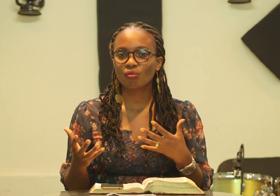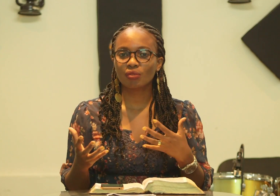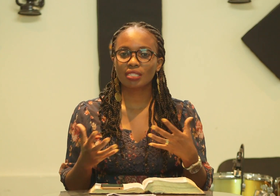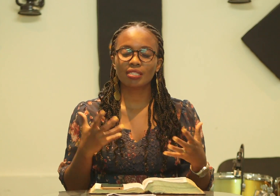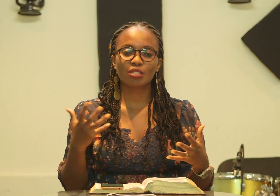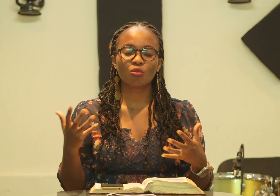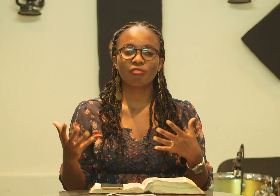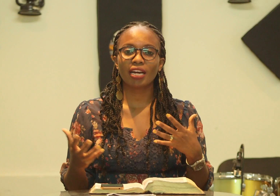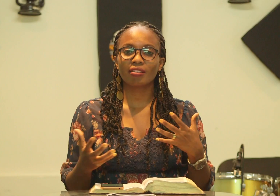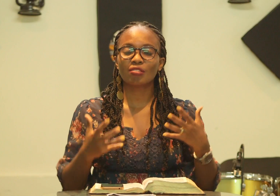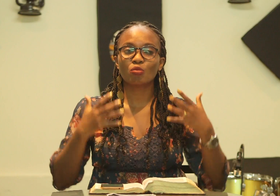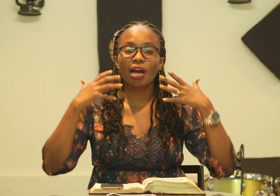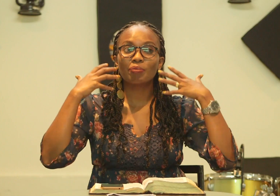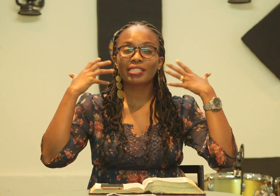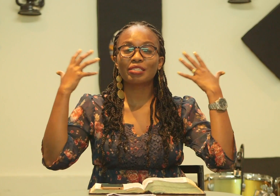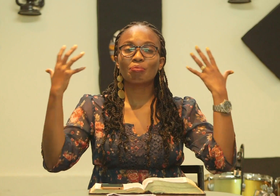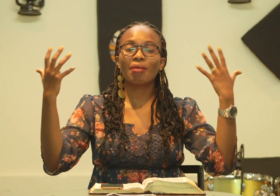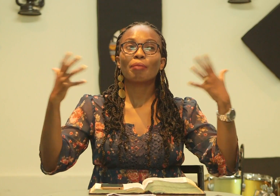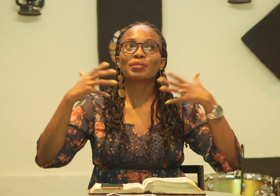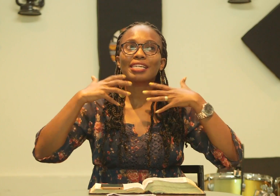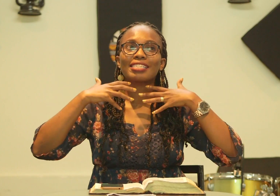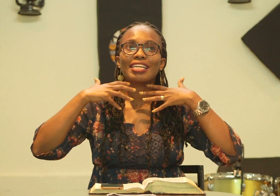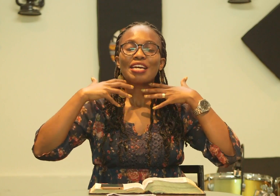go through, the seasons we find ourselves, we are